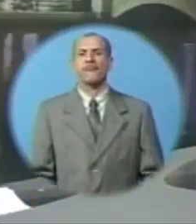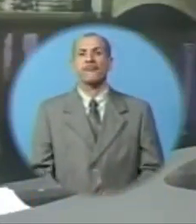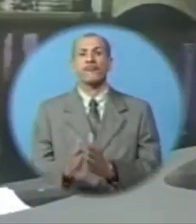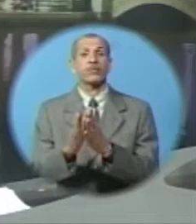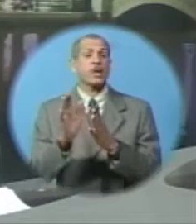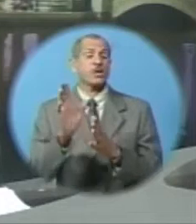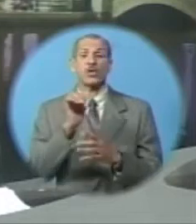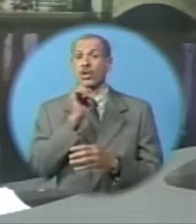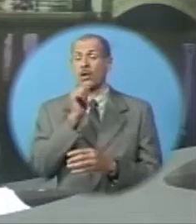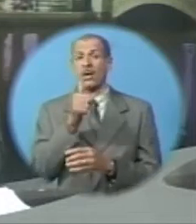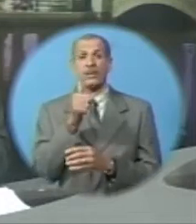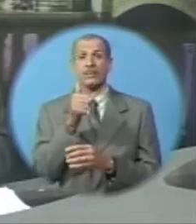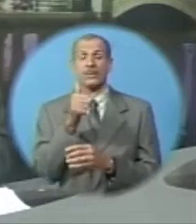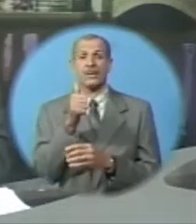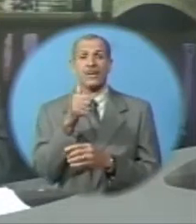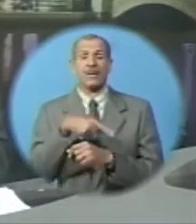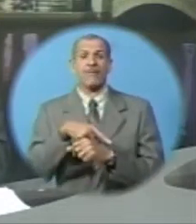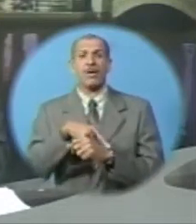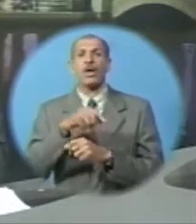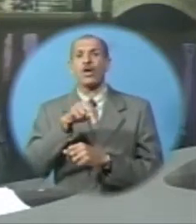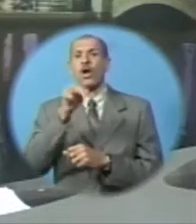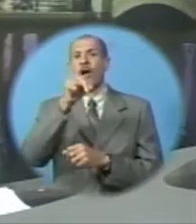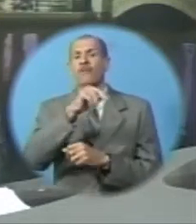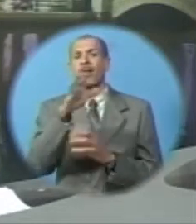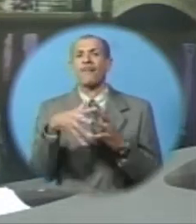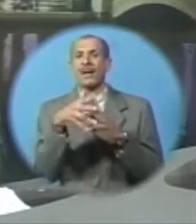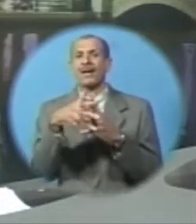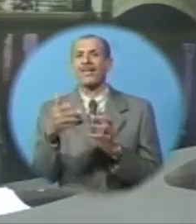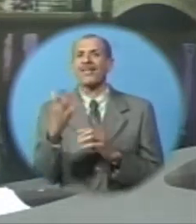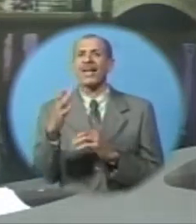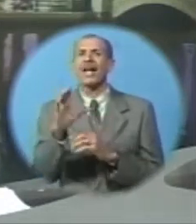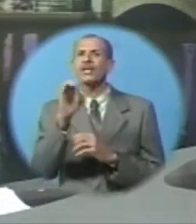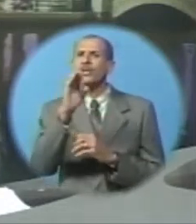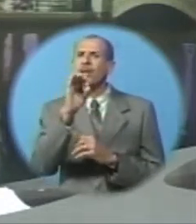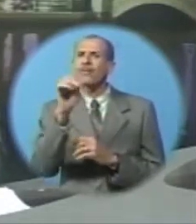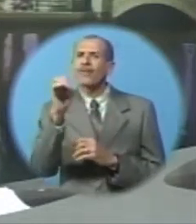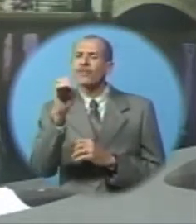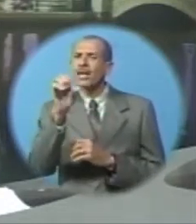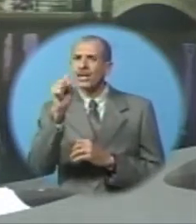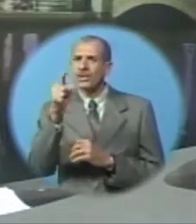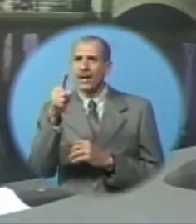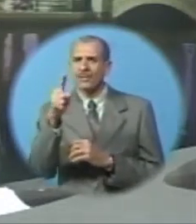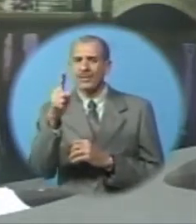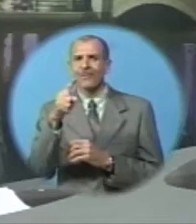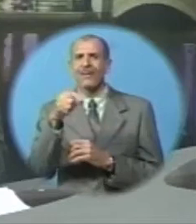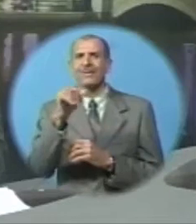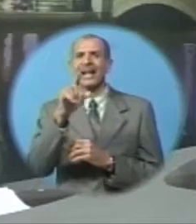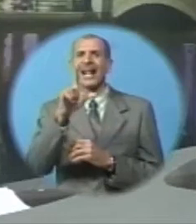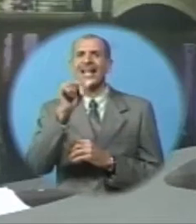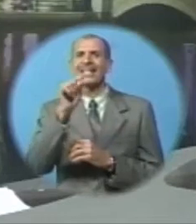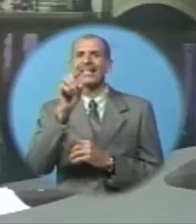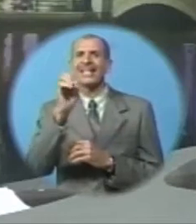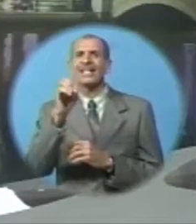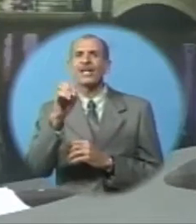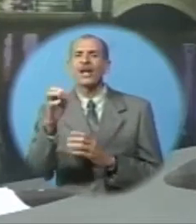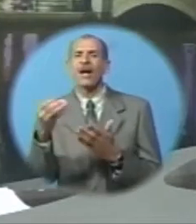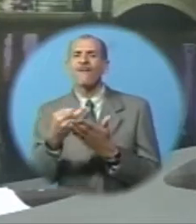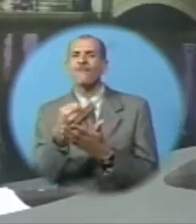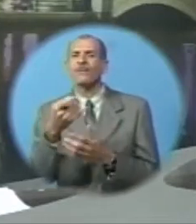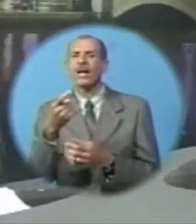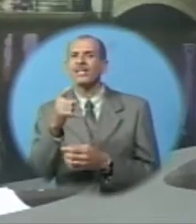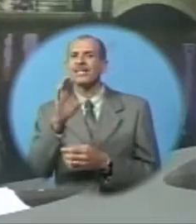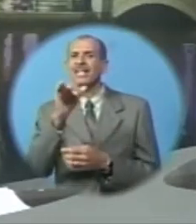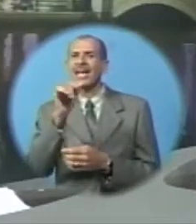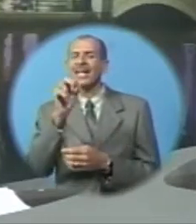It's no longer just a North American thing. Coffee shops with the diverse blends from the latte to the frescante are now a